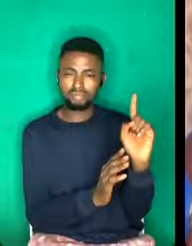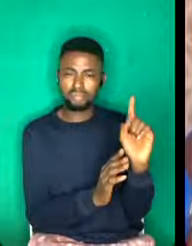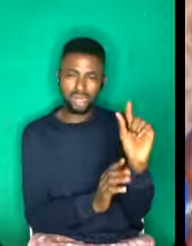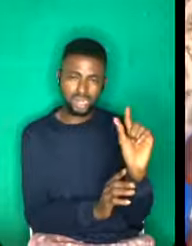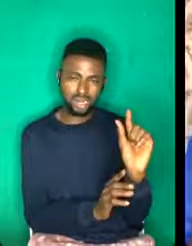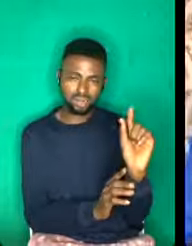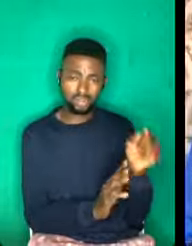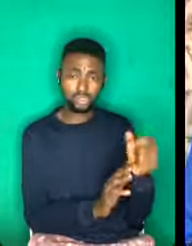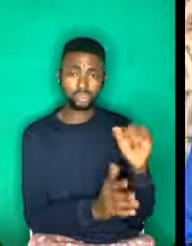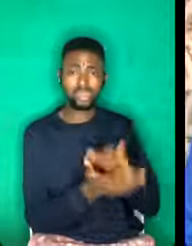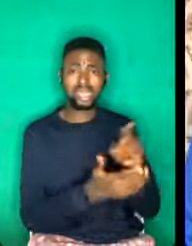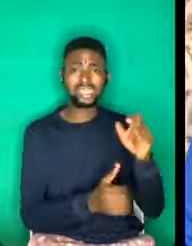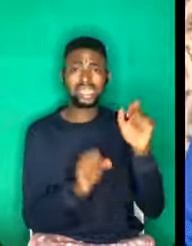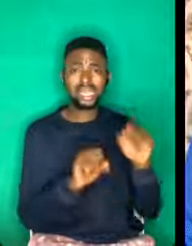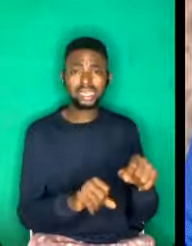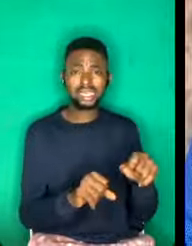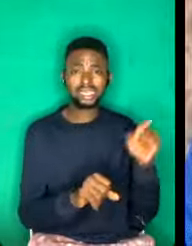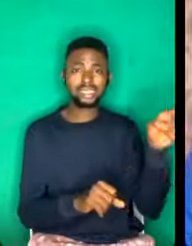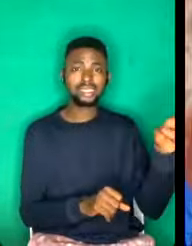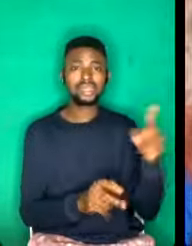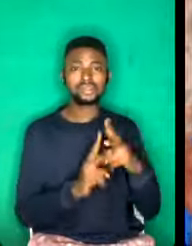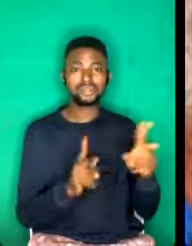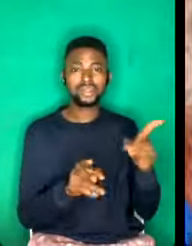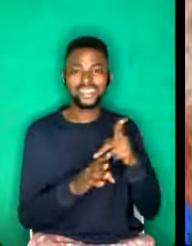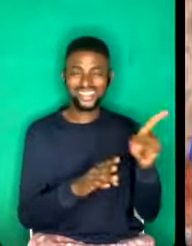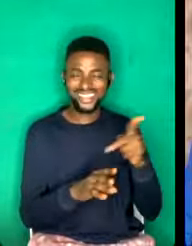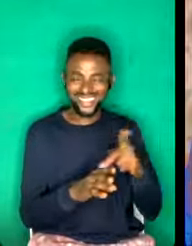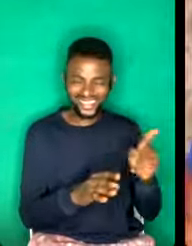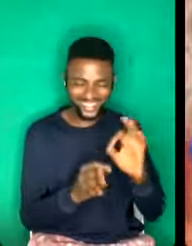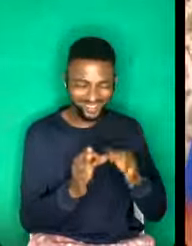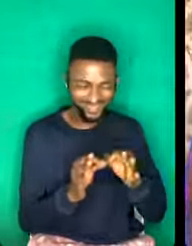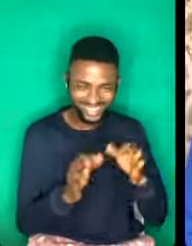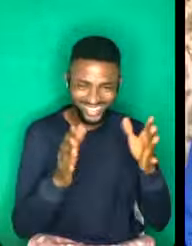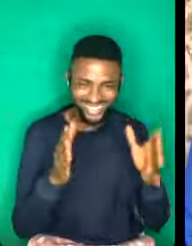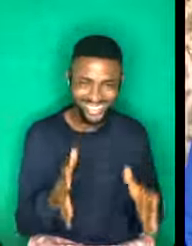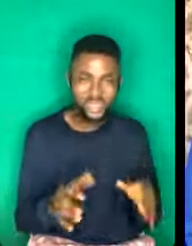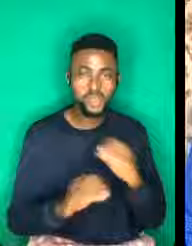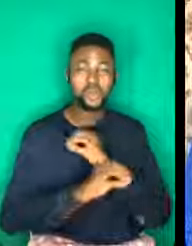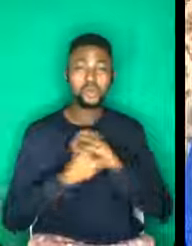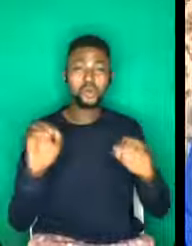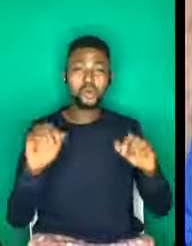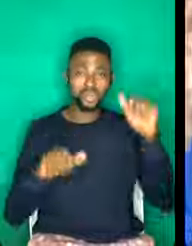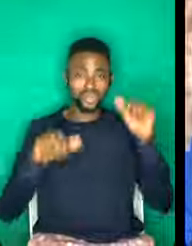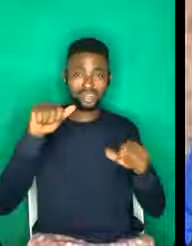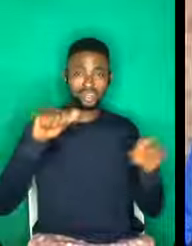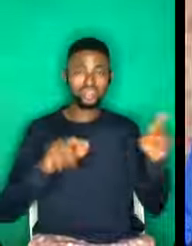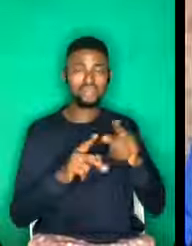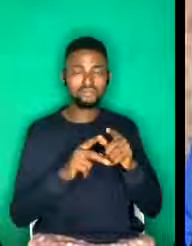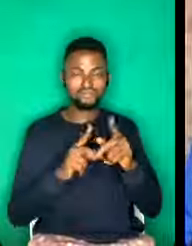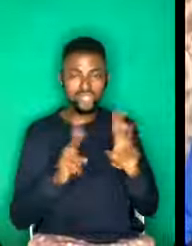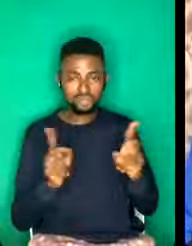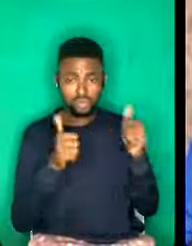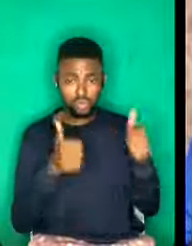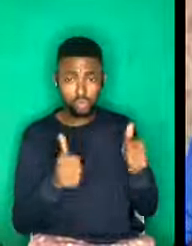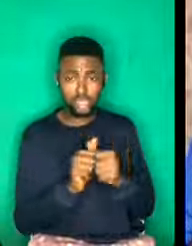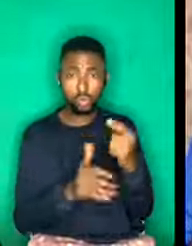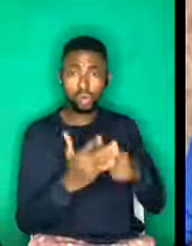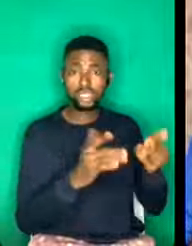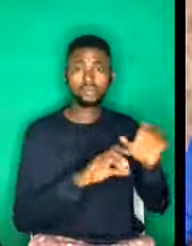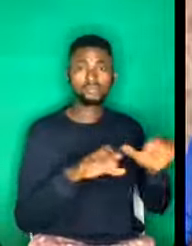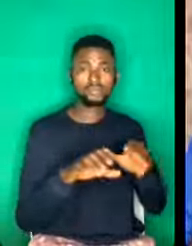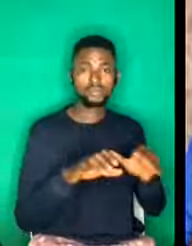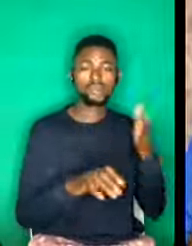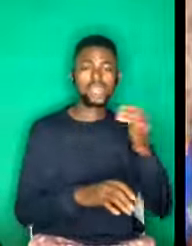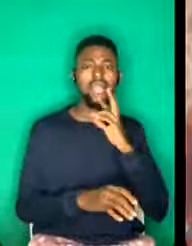come. Mr. Bayo is a very professional sign language interpreter, no doubt. He's very good at what he's doing. However, here comes a time